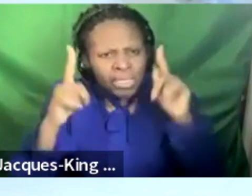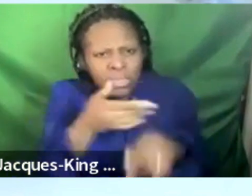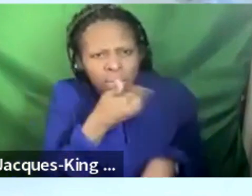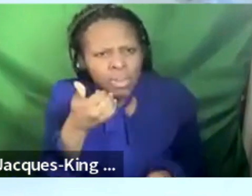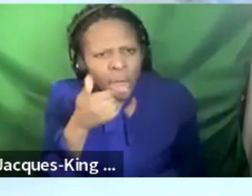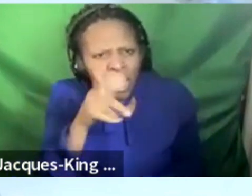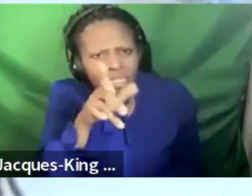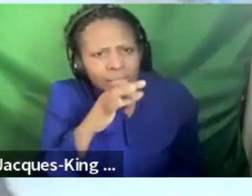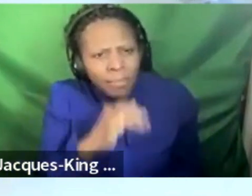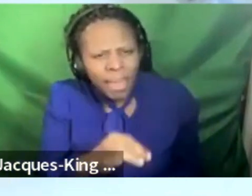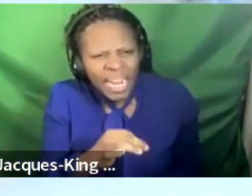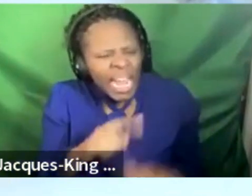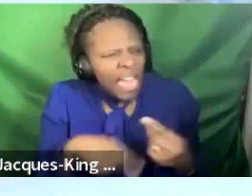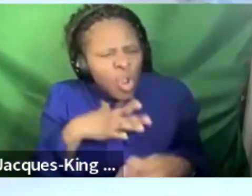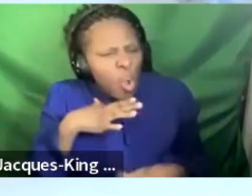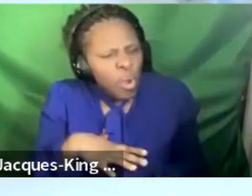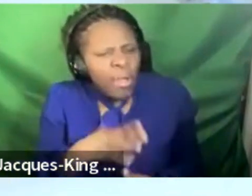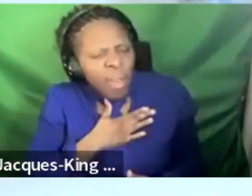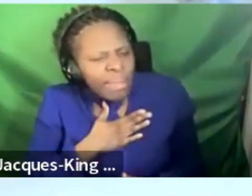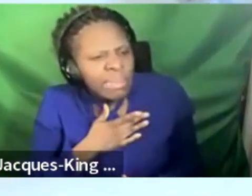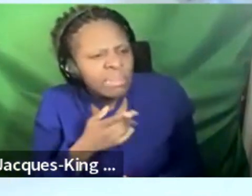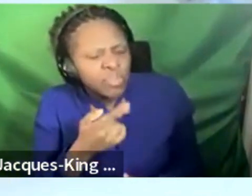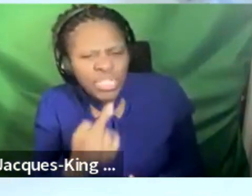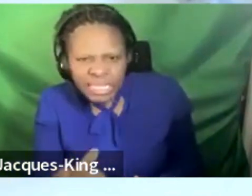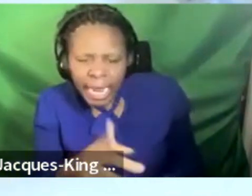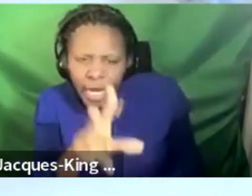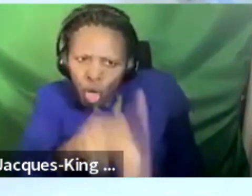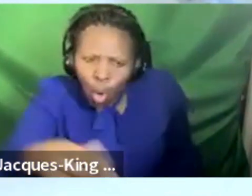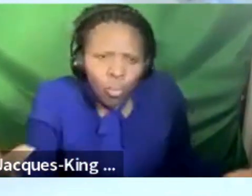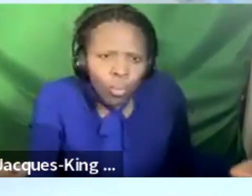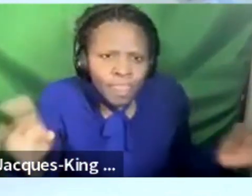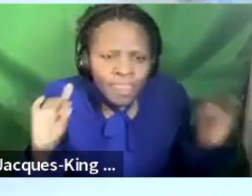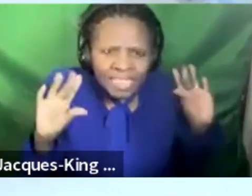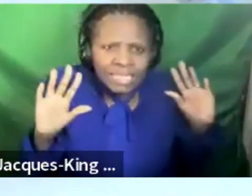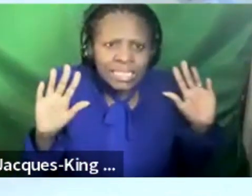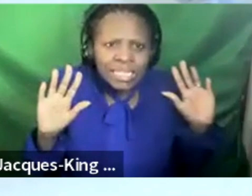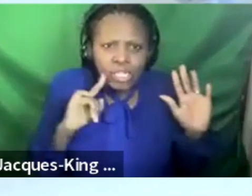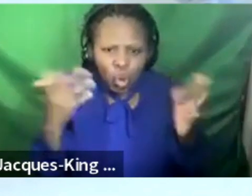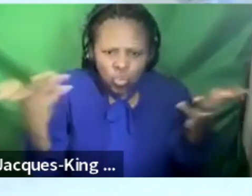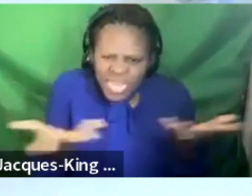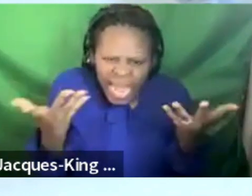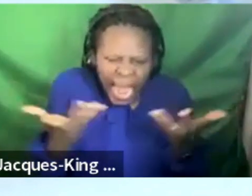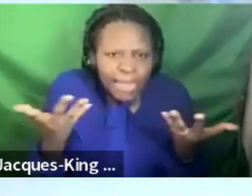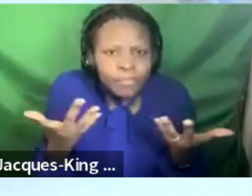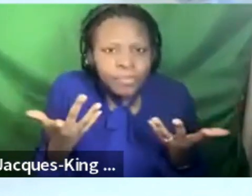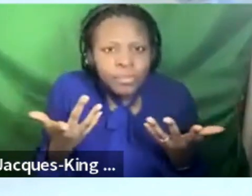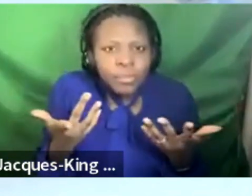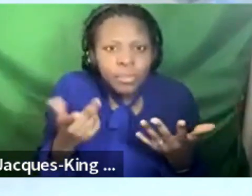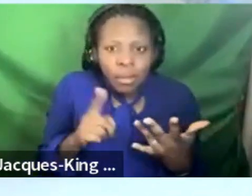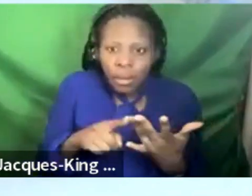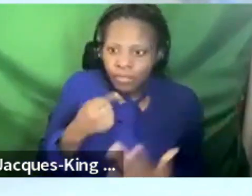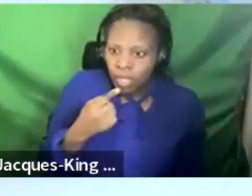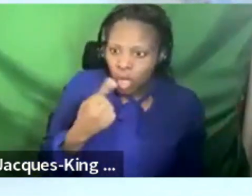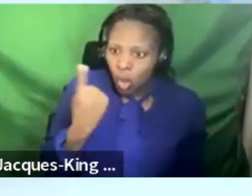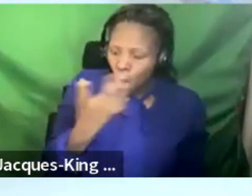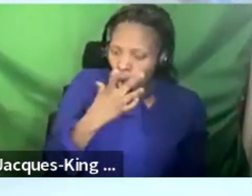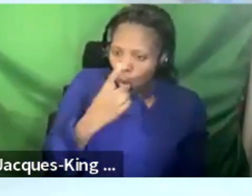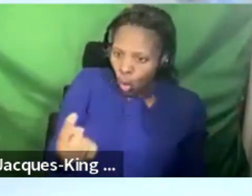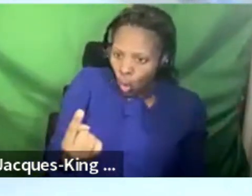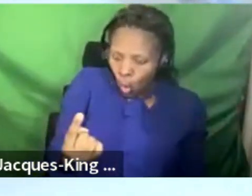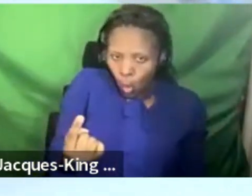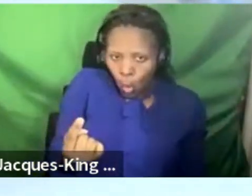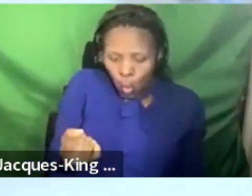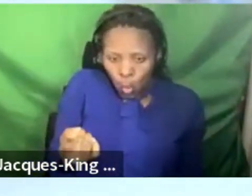And my master's a really nice person. And if you don't like him, don't treat him badly. Just say no and don't play these stupid